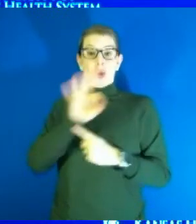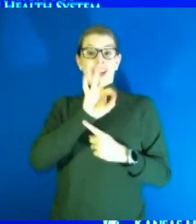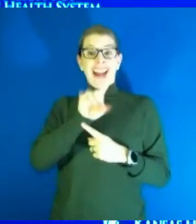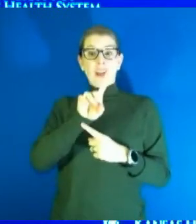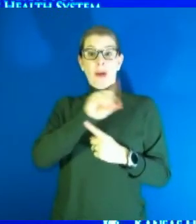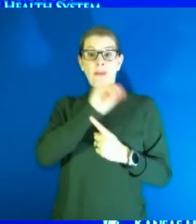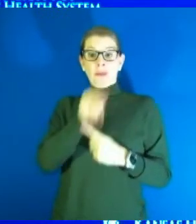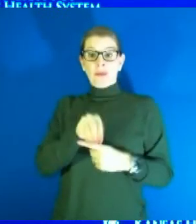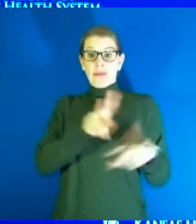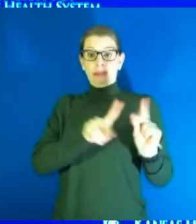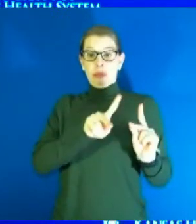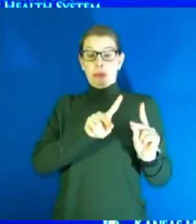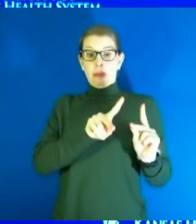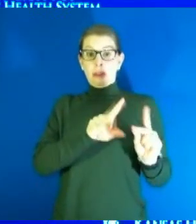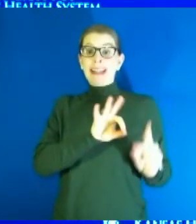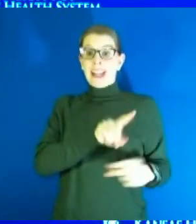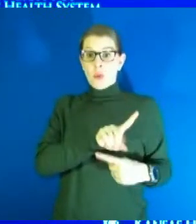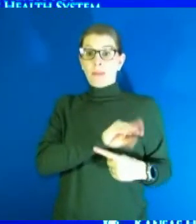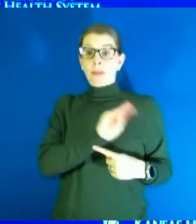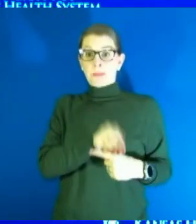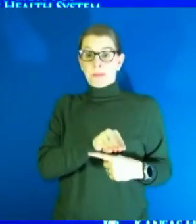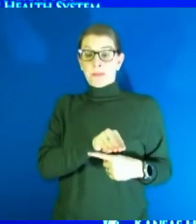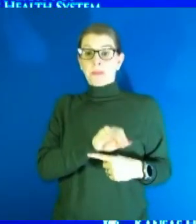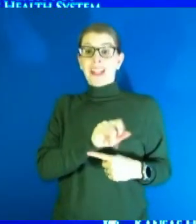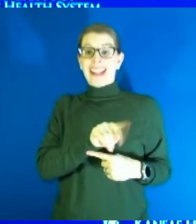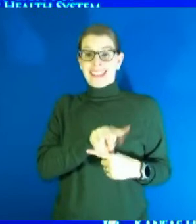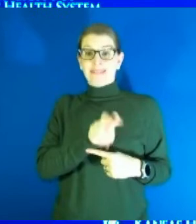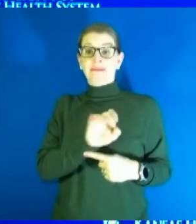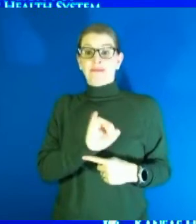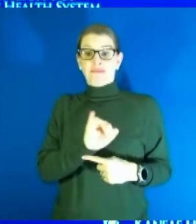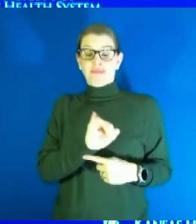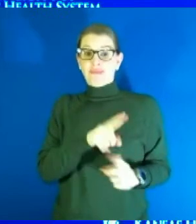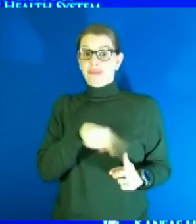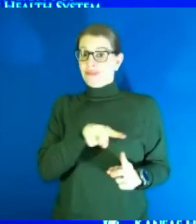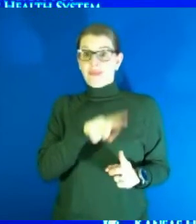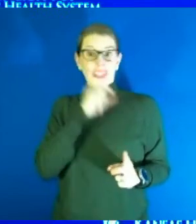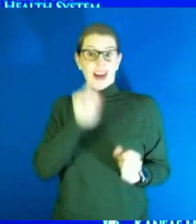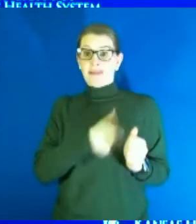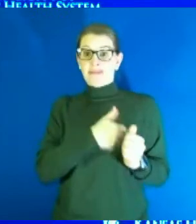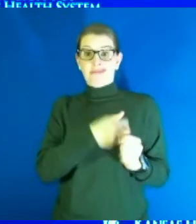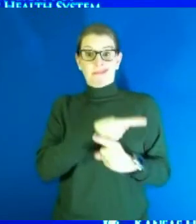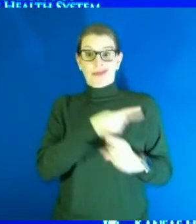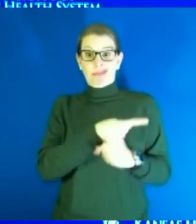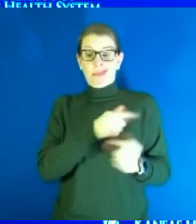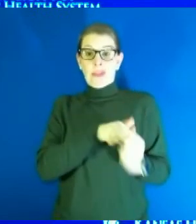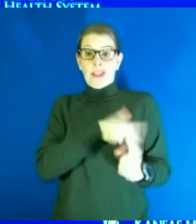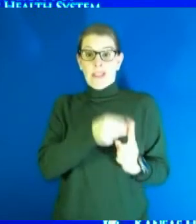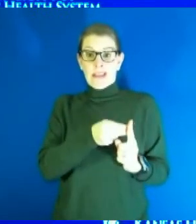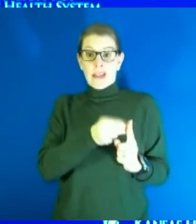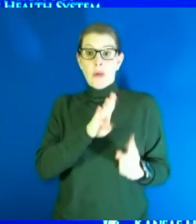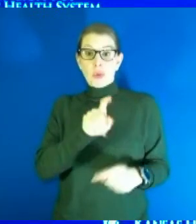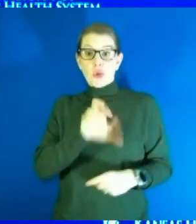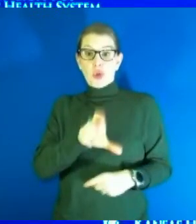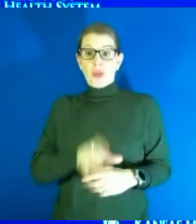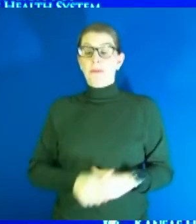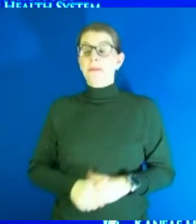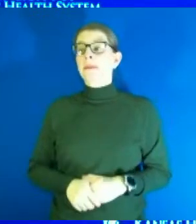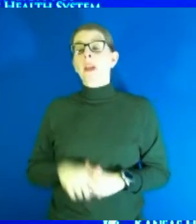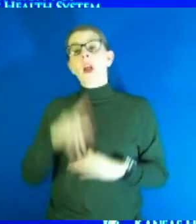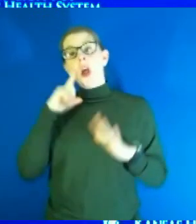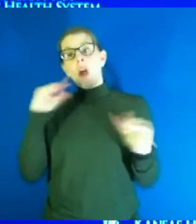of the people in the hospital with active infection are not up to date with their booster dose. And so hopefully that